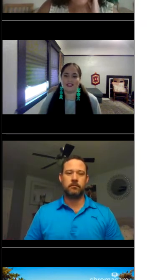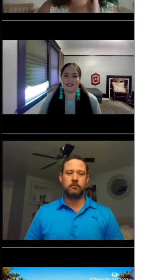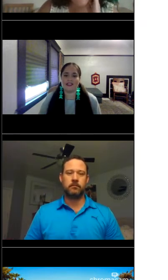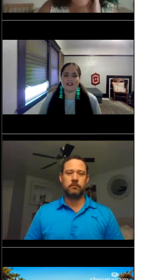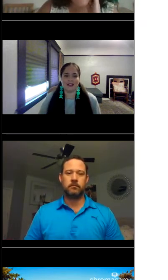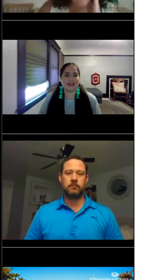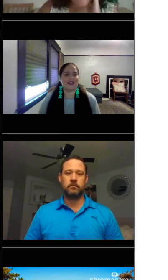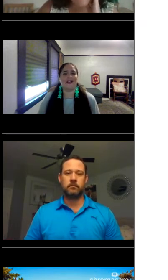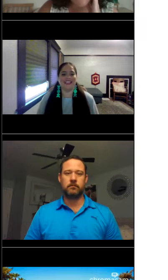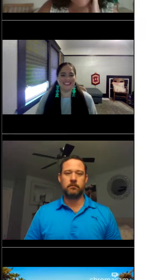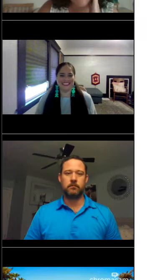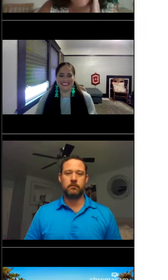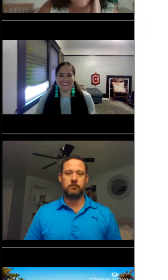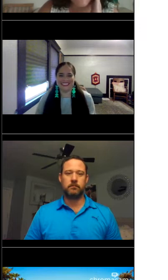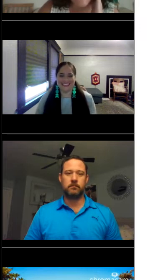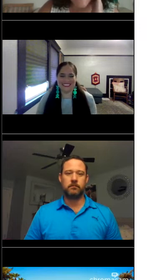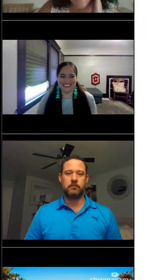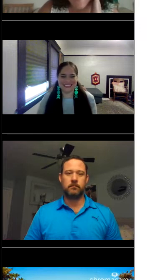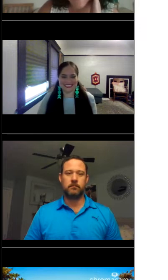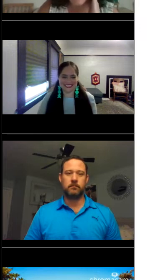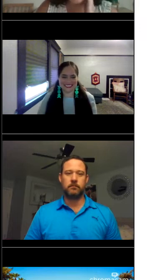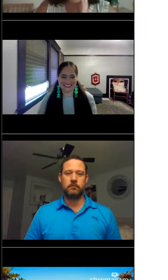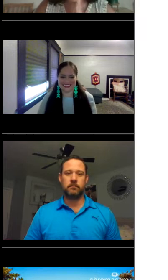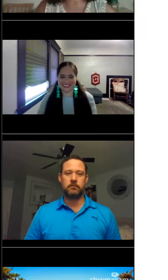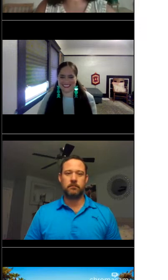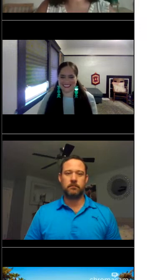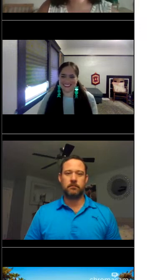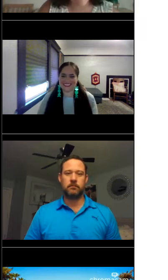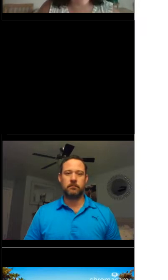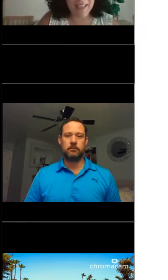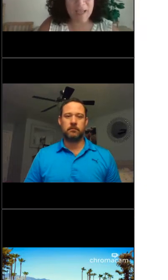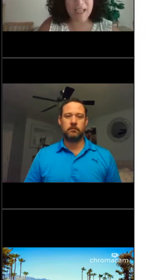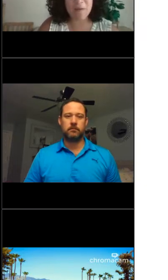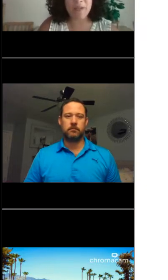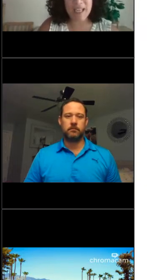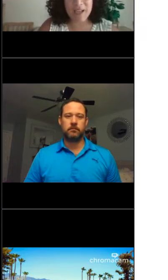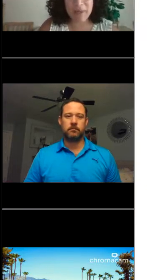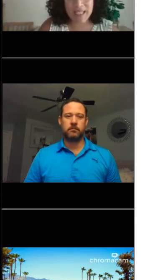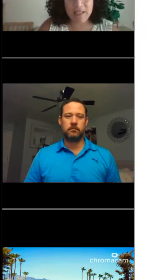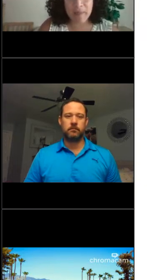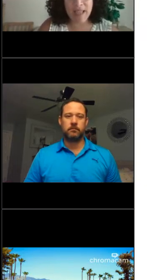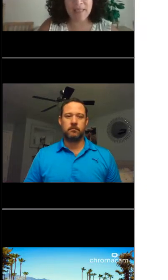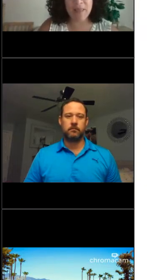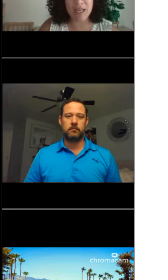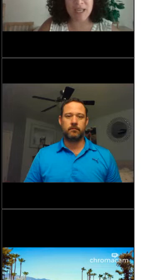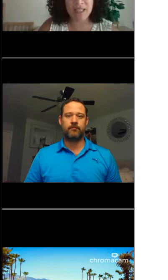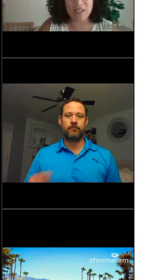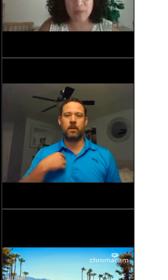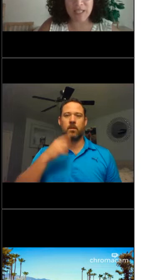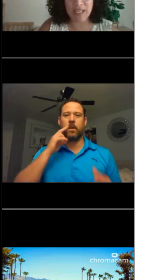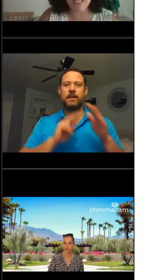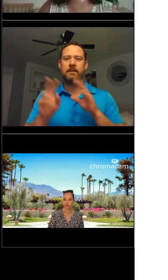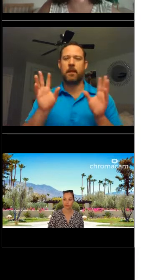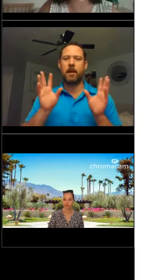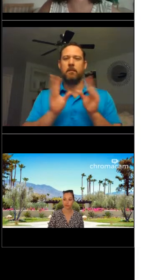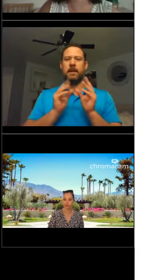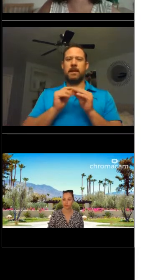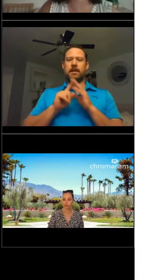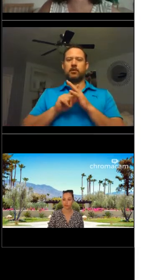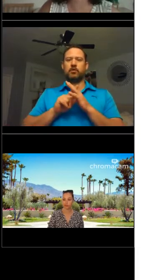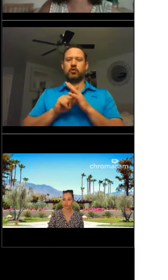So, okay, go ahead. I can get this. So yeah, thanks, Megan. We anticipate the meetings to